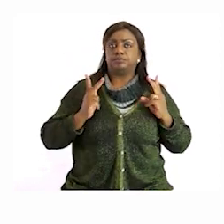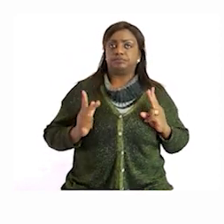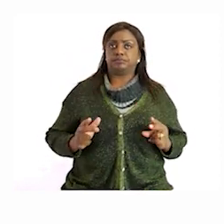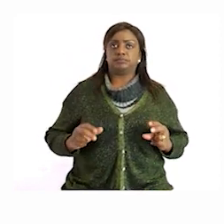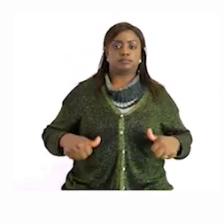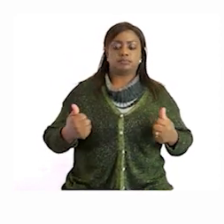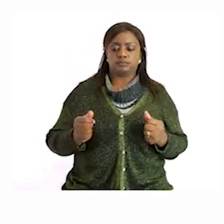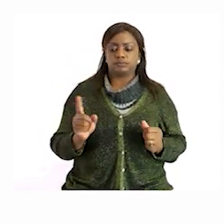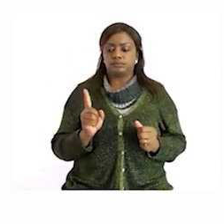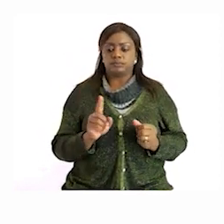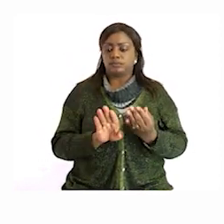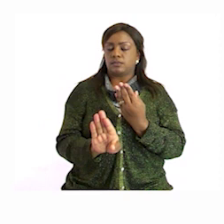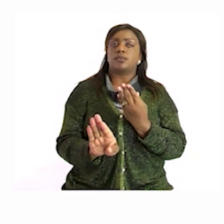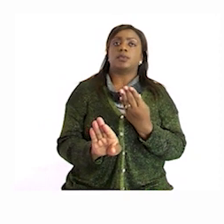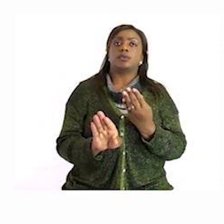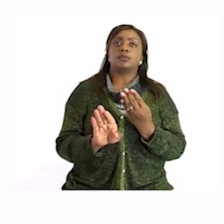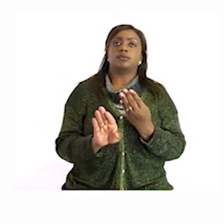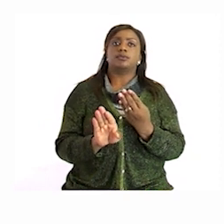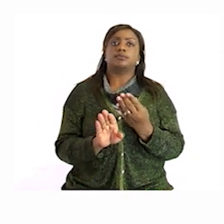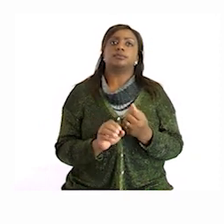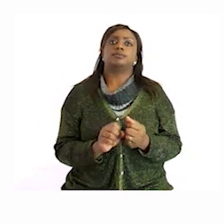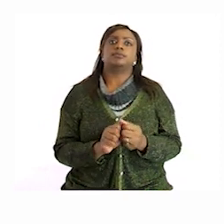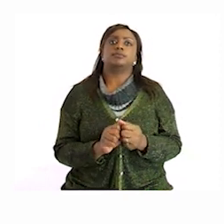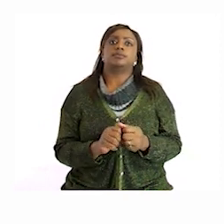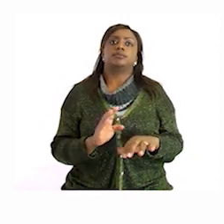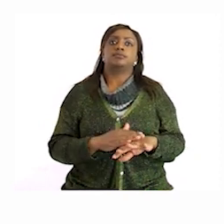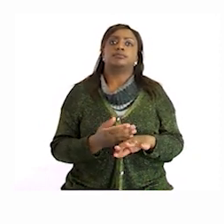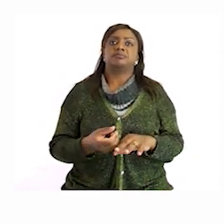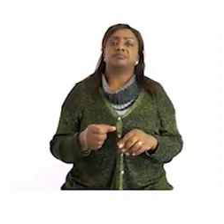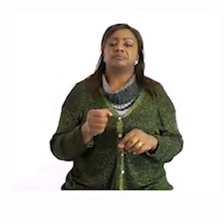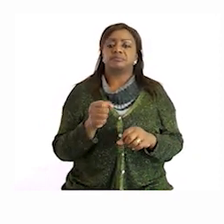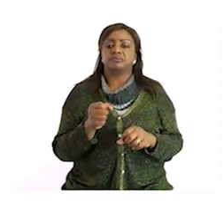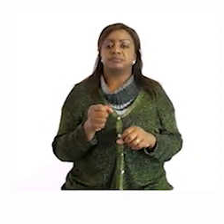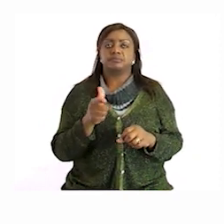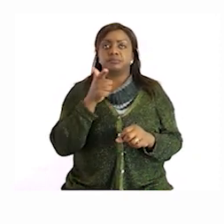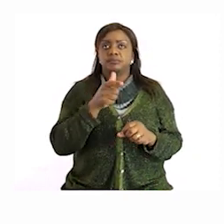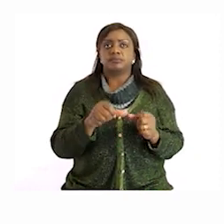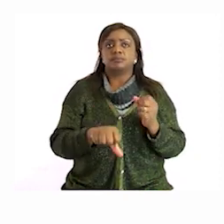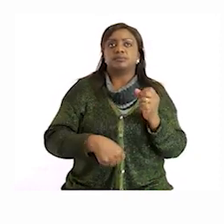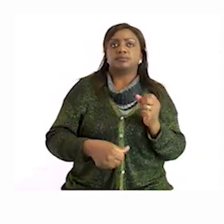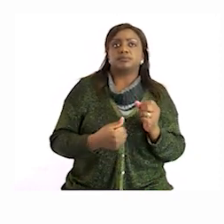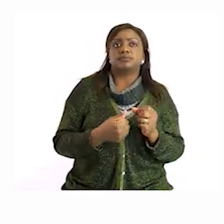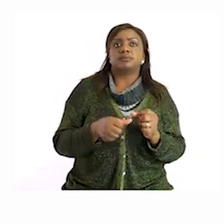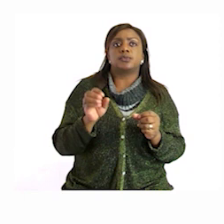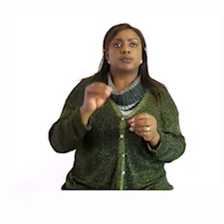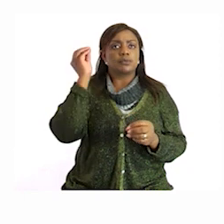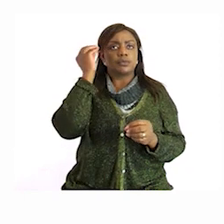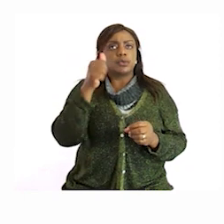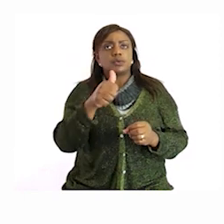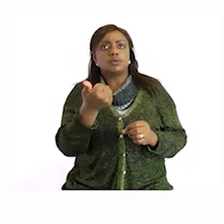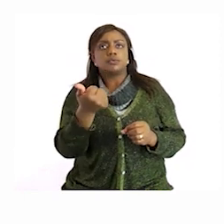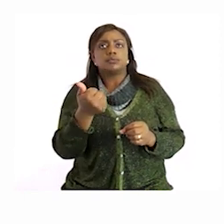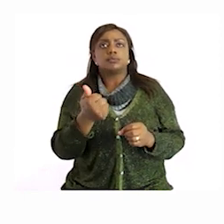from getting STDs or sexually transmitted diseases. You should also have a positive and